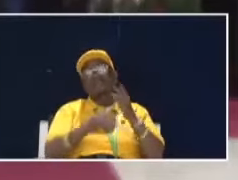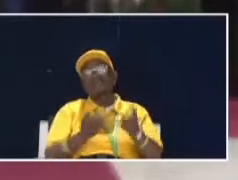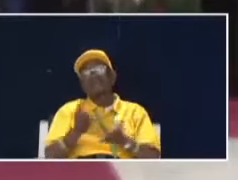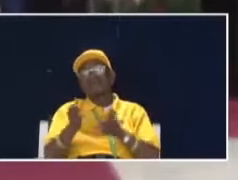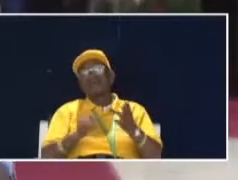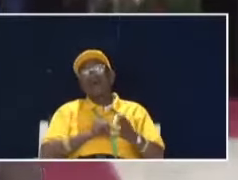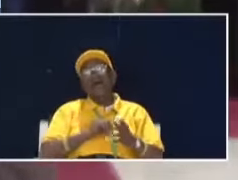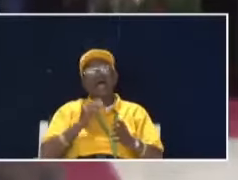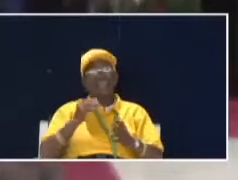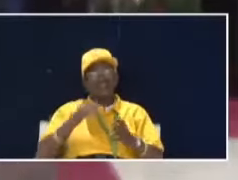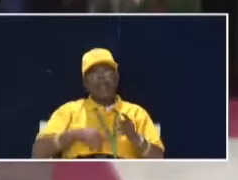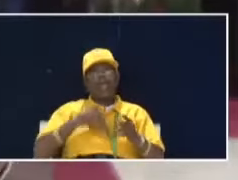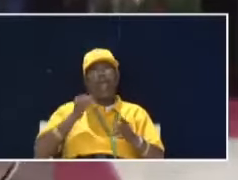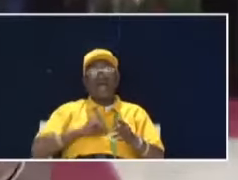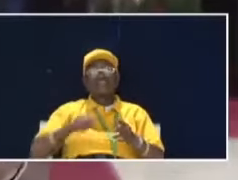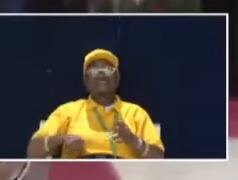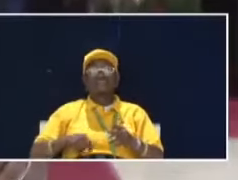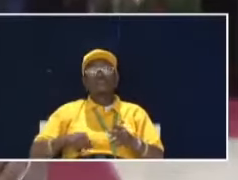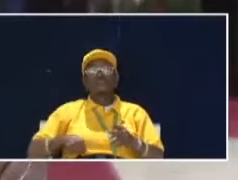pastor anyway.